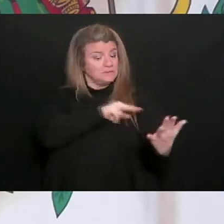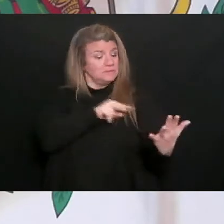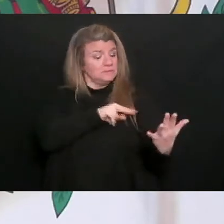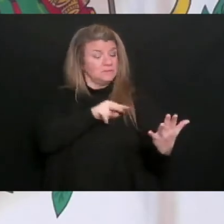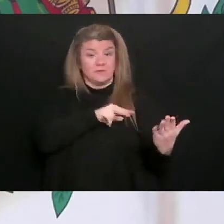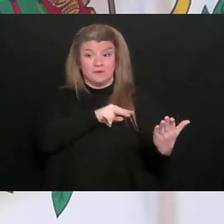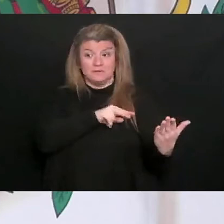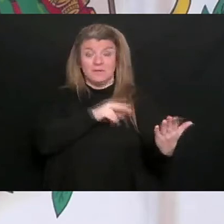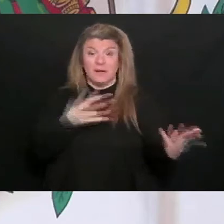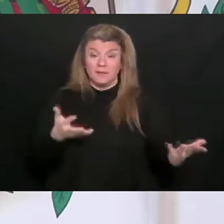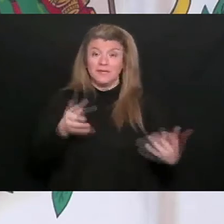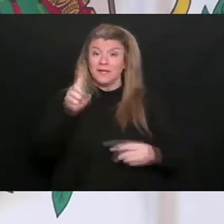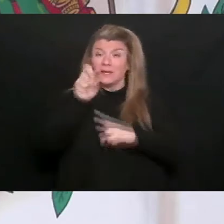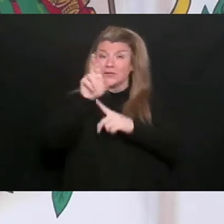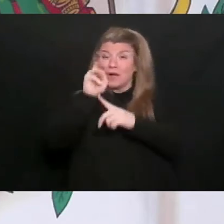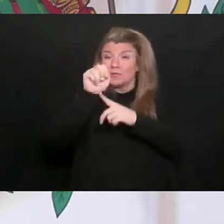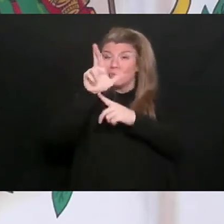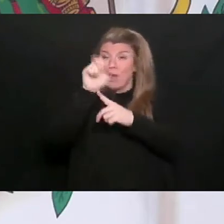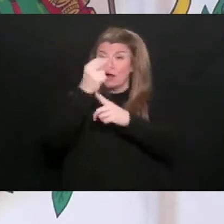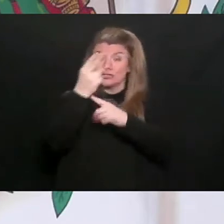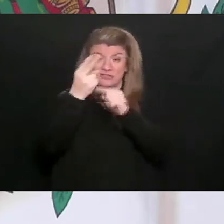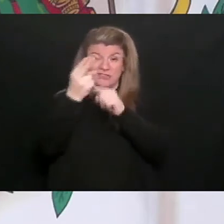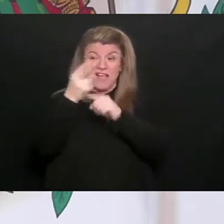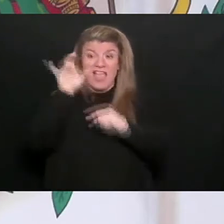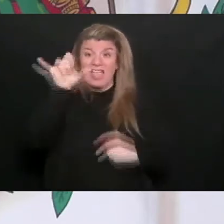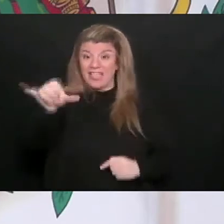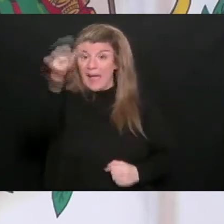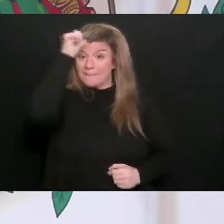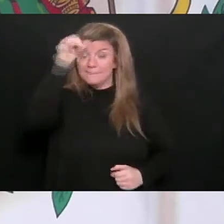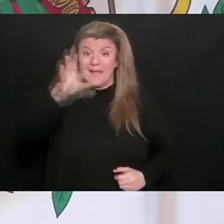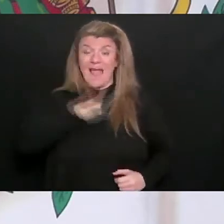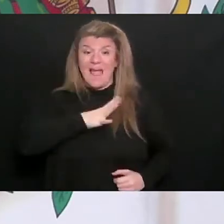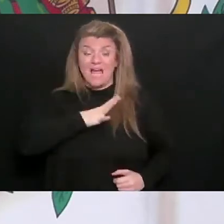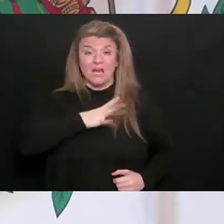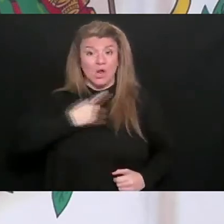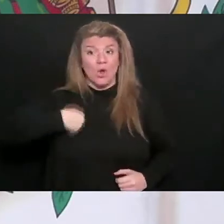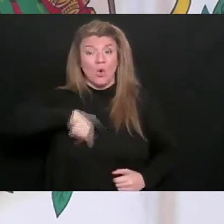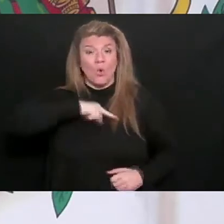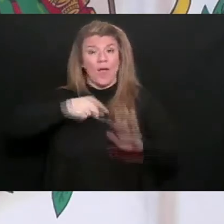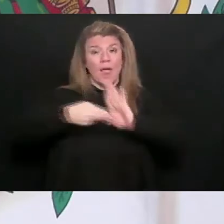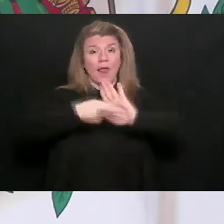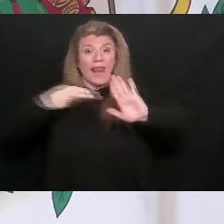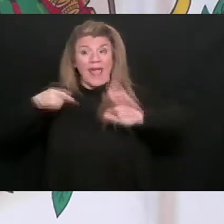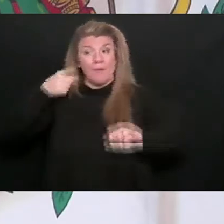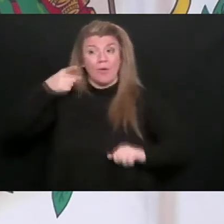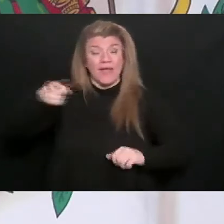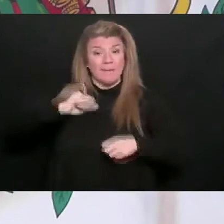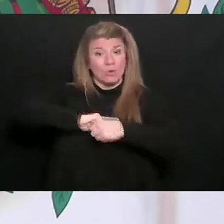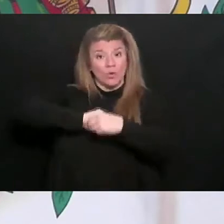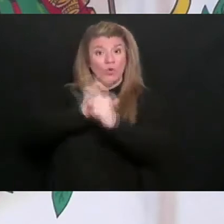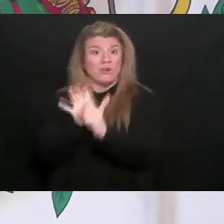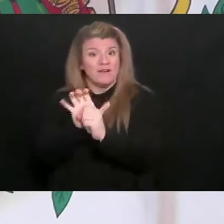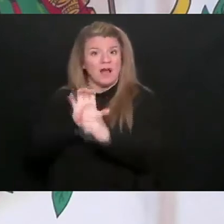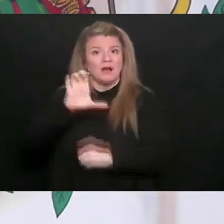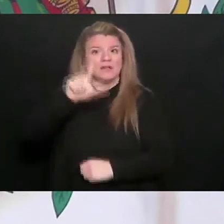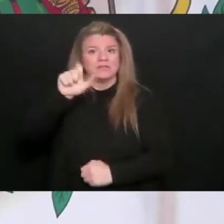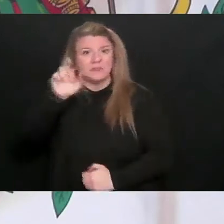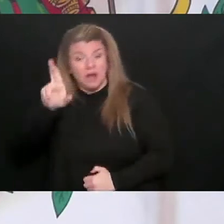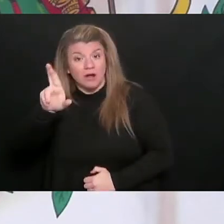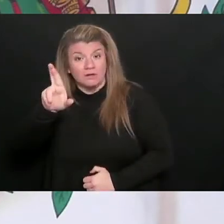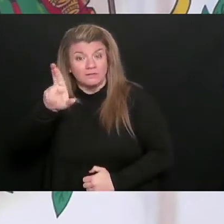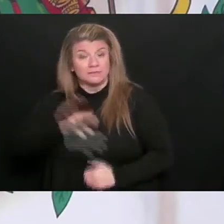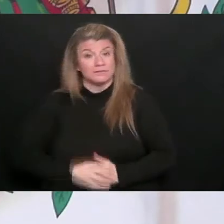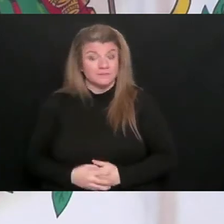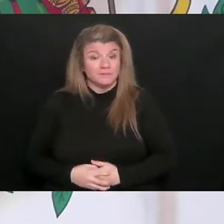here's a guy that we put as the coronavirus czar. You just